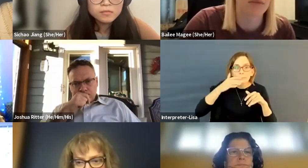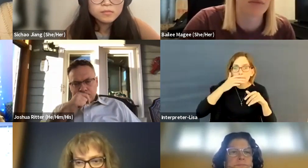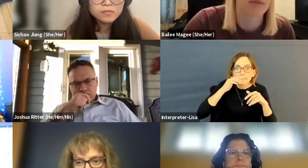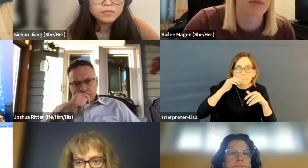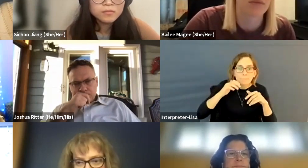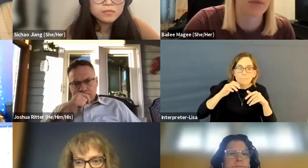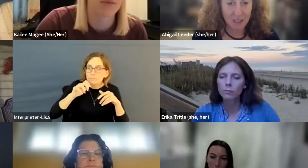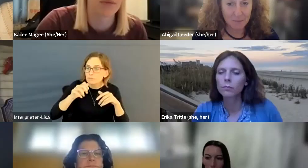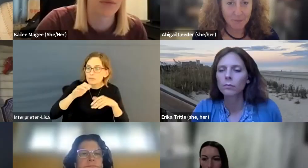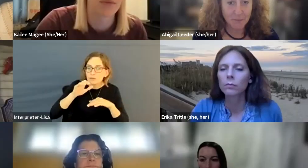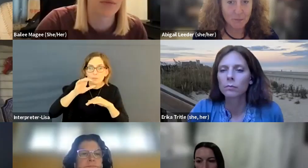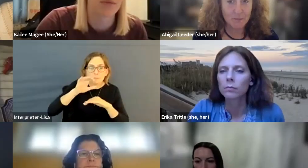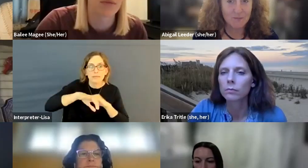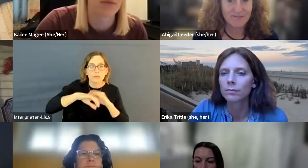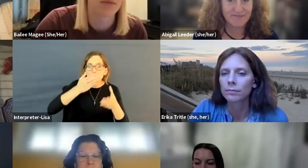I won't make you intervene.